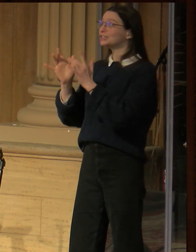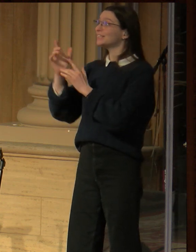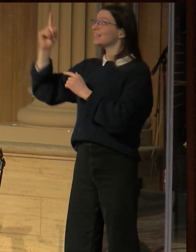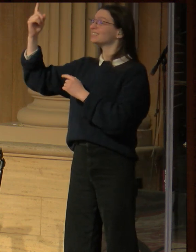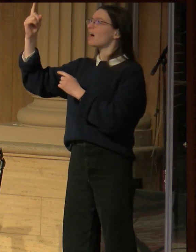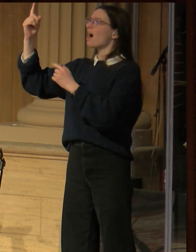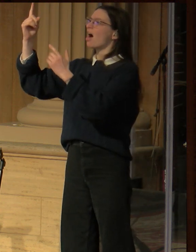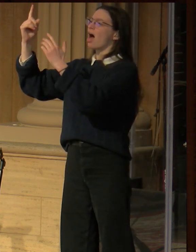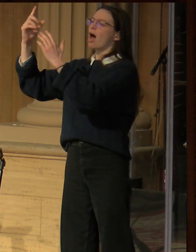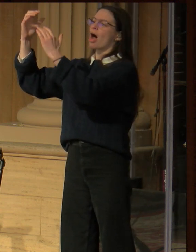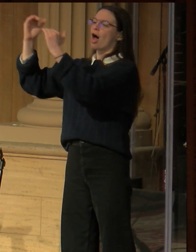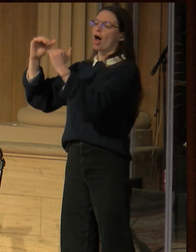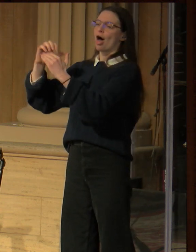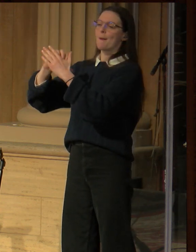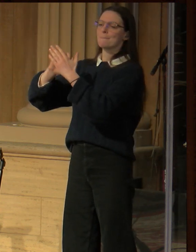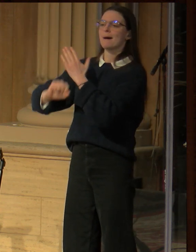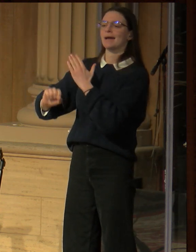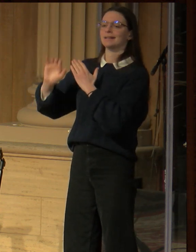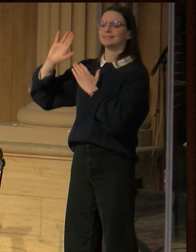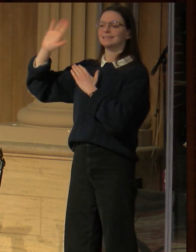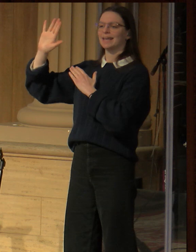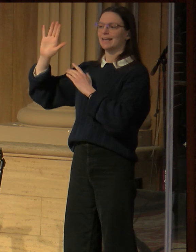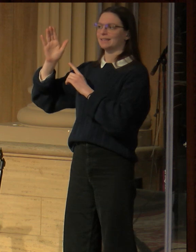Jesus minus his divinity.